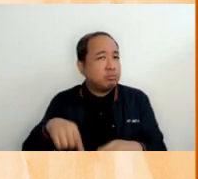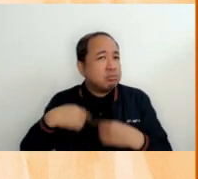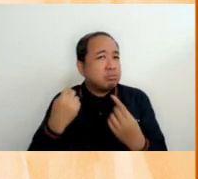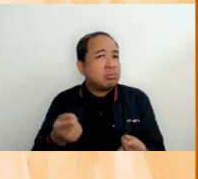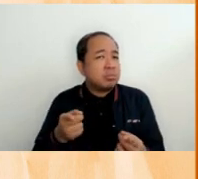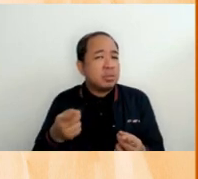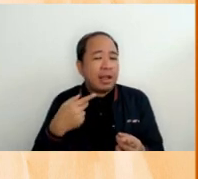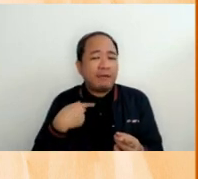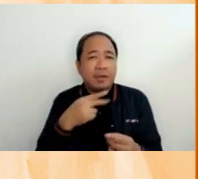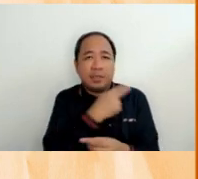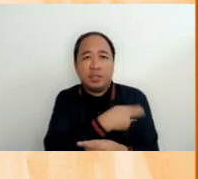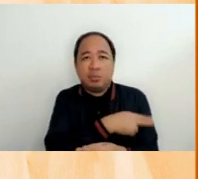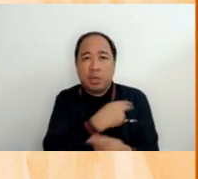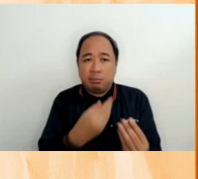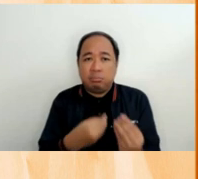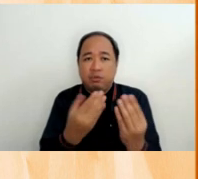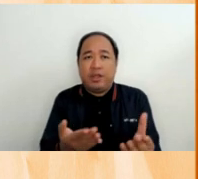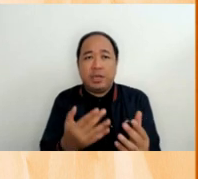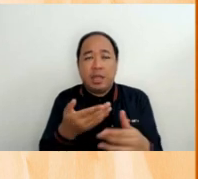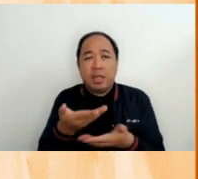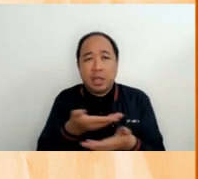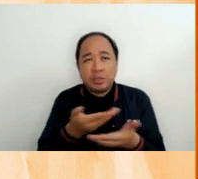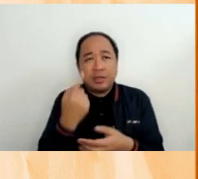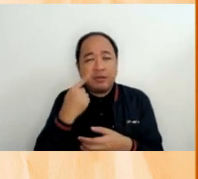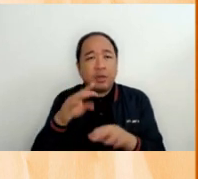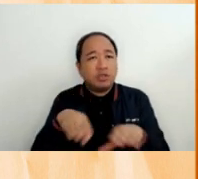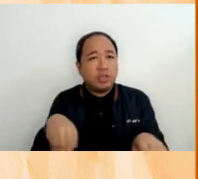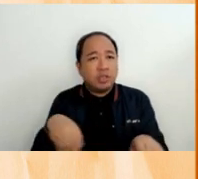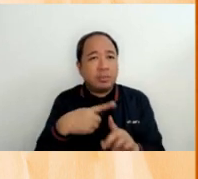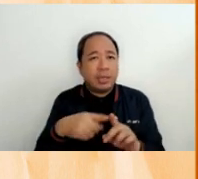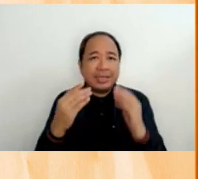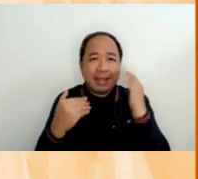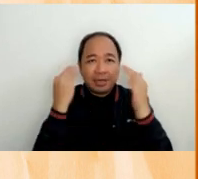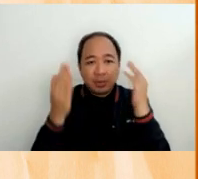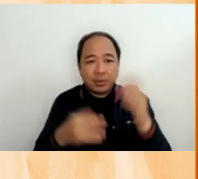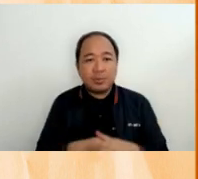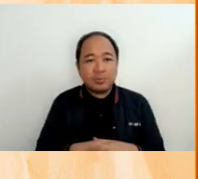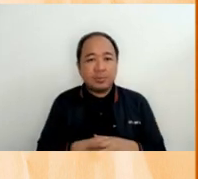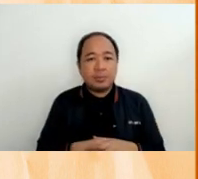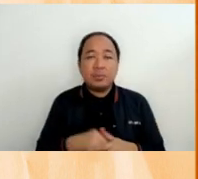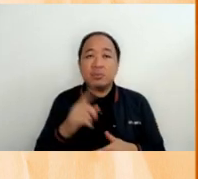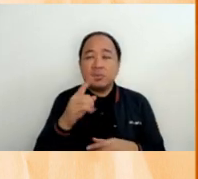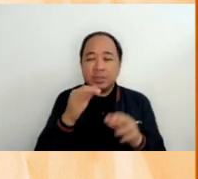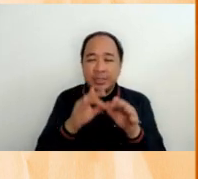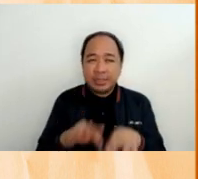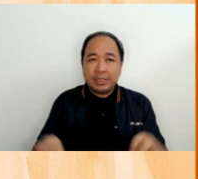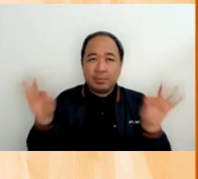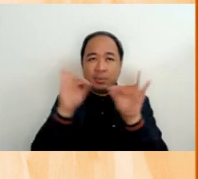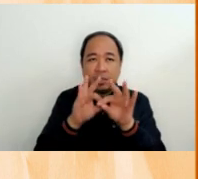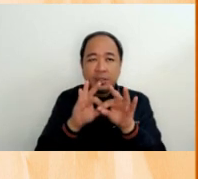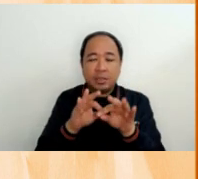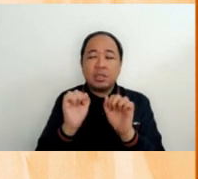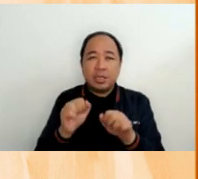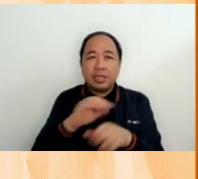the parents. No, the role of our PTAs is very important in addressing, no, the mental